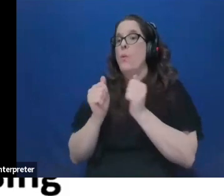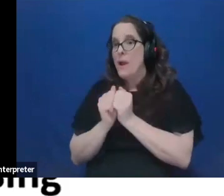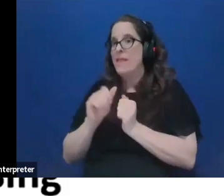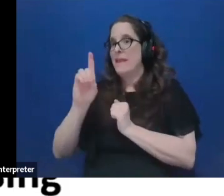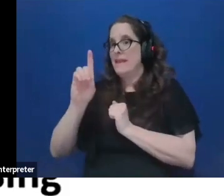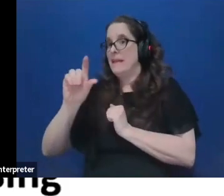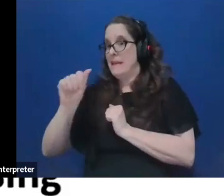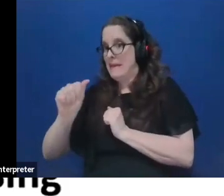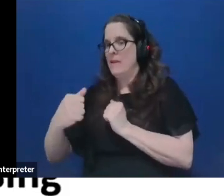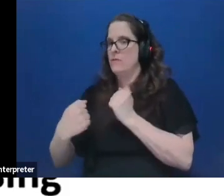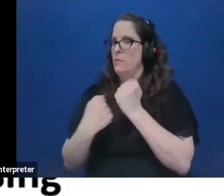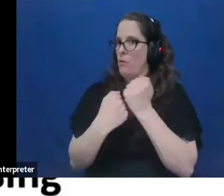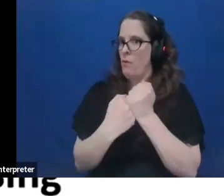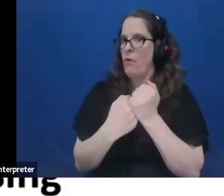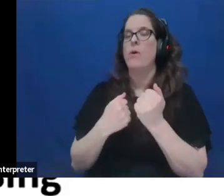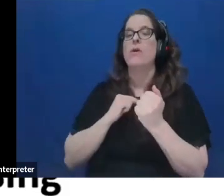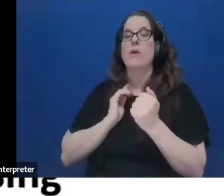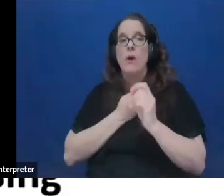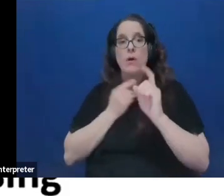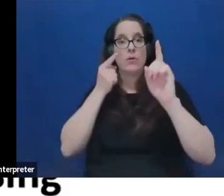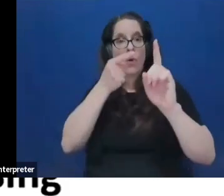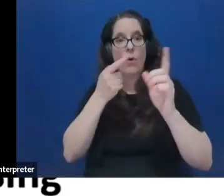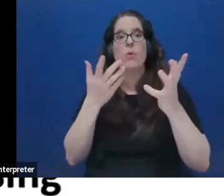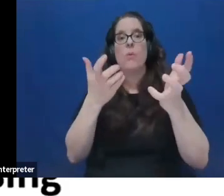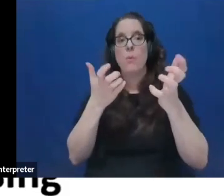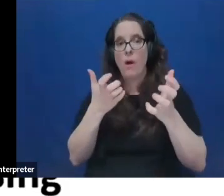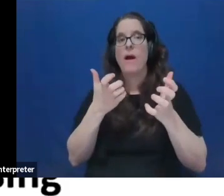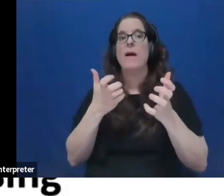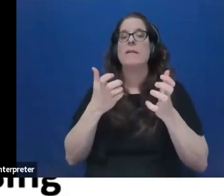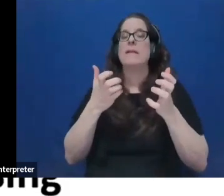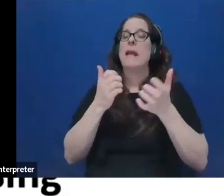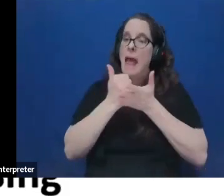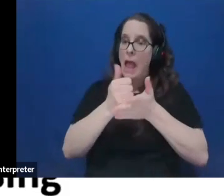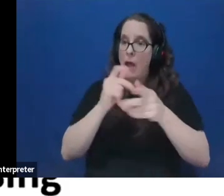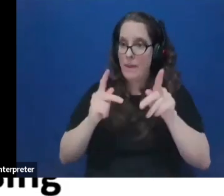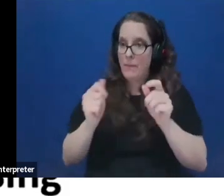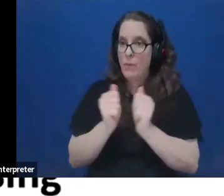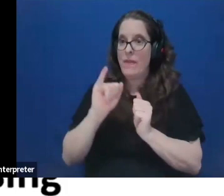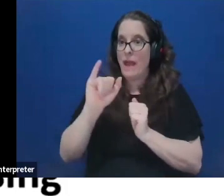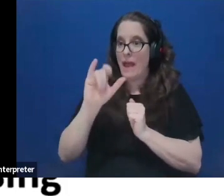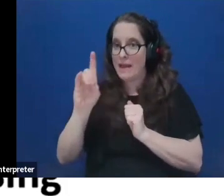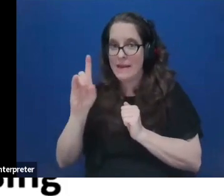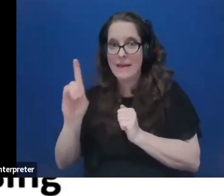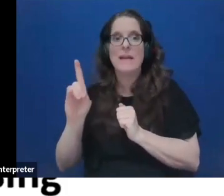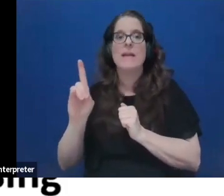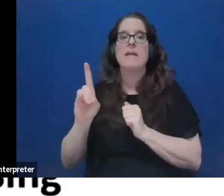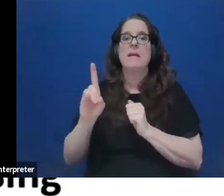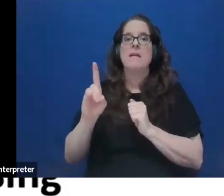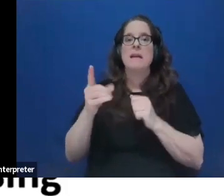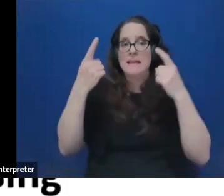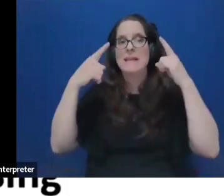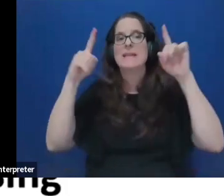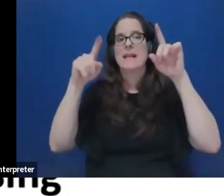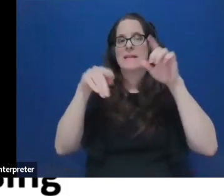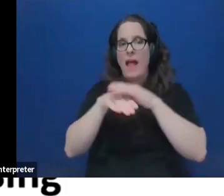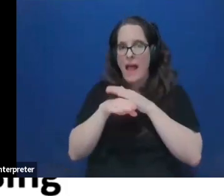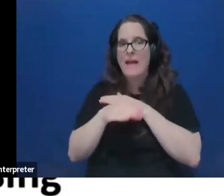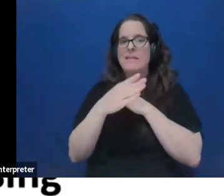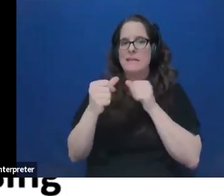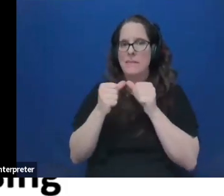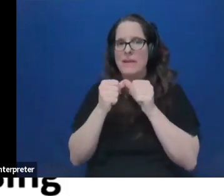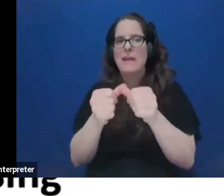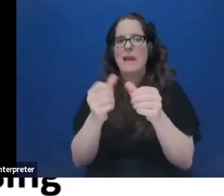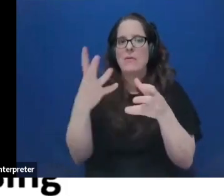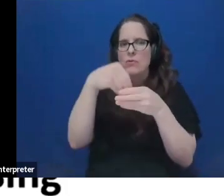to help people with IDD successfully access, maintain inclusive, affordable, and accessible housing of their